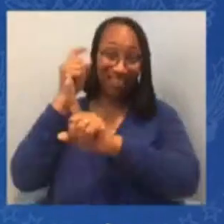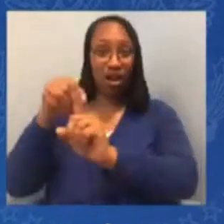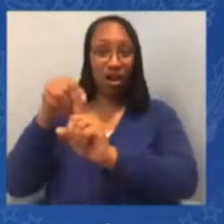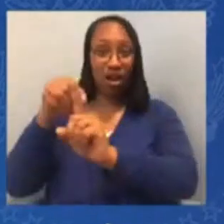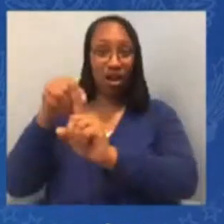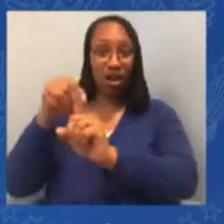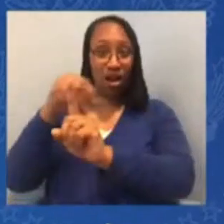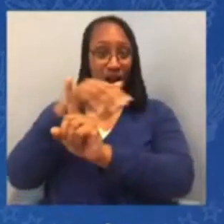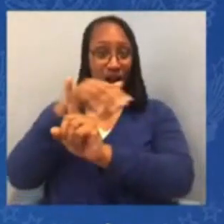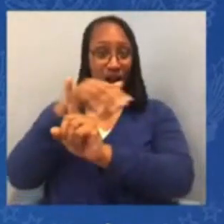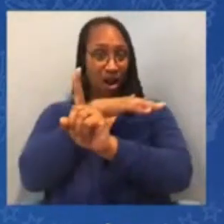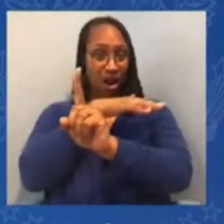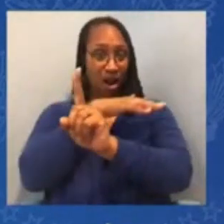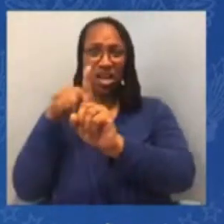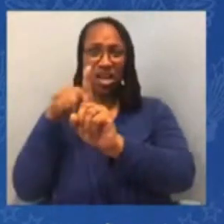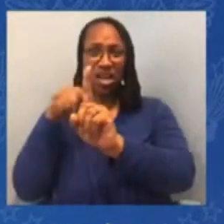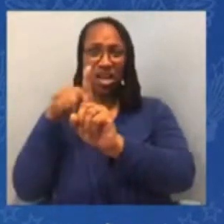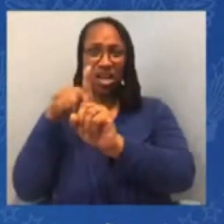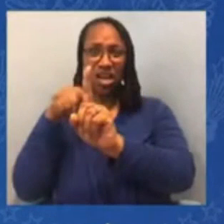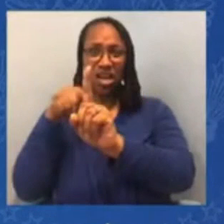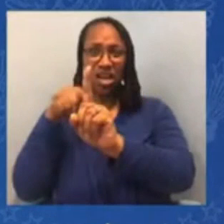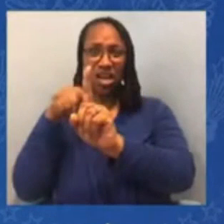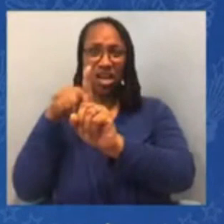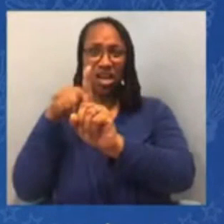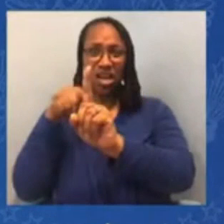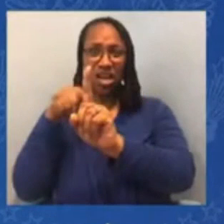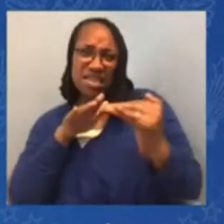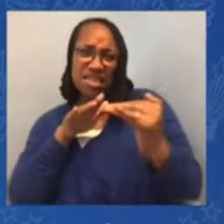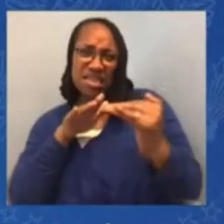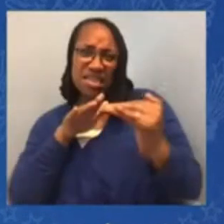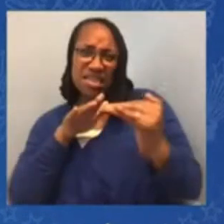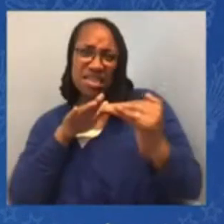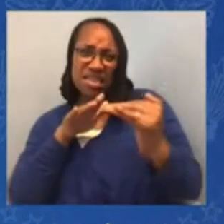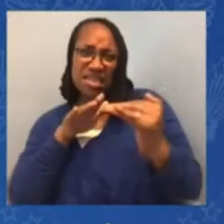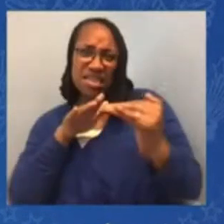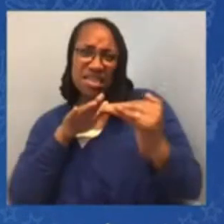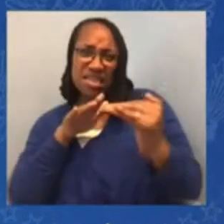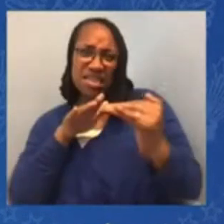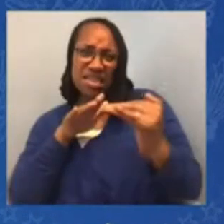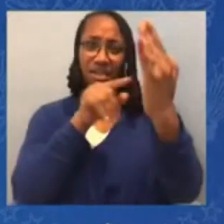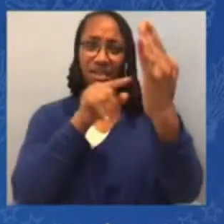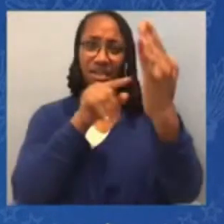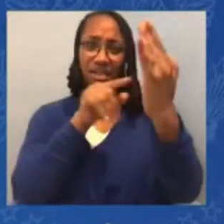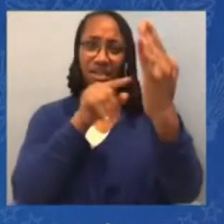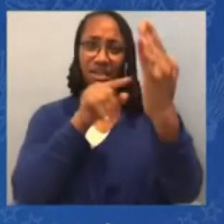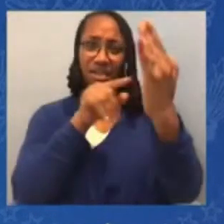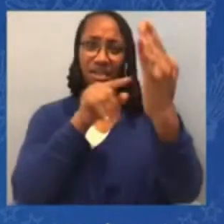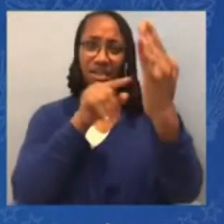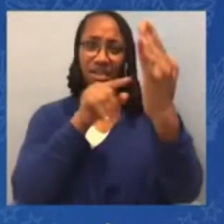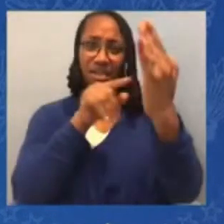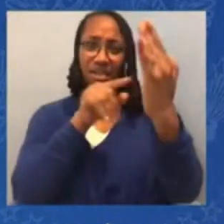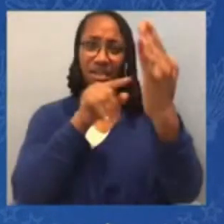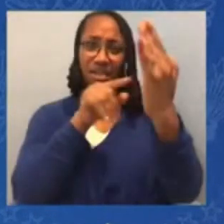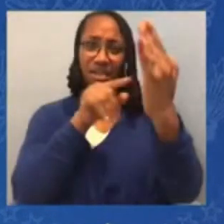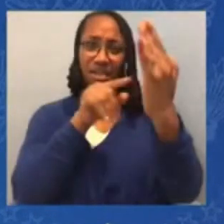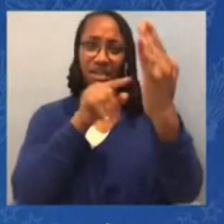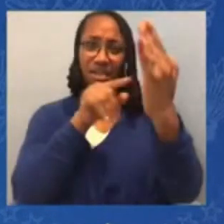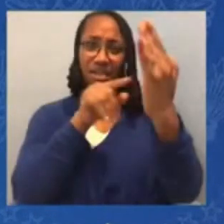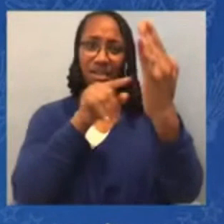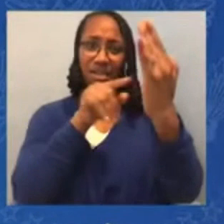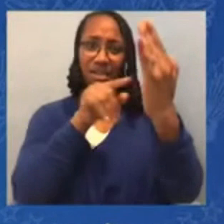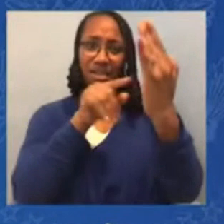and the 1990s and secured passage of those landmark pieces of